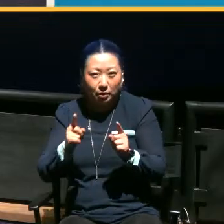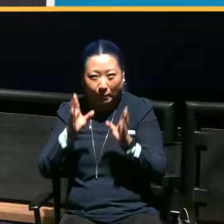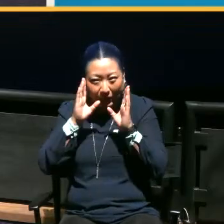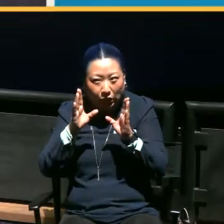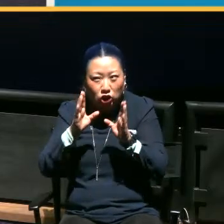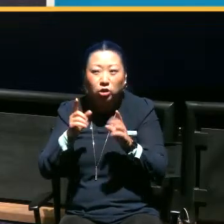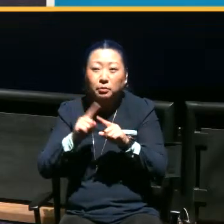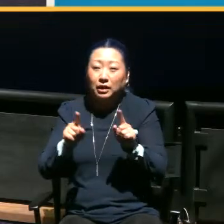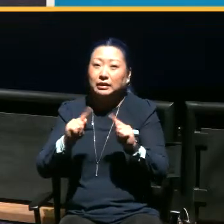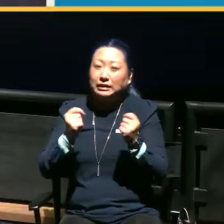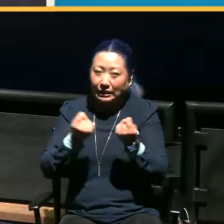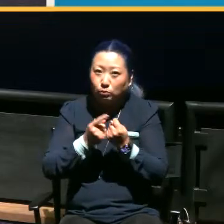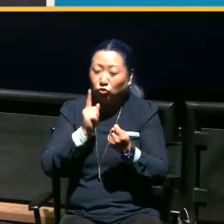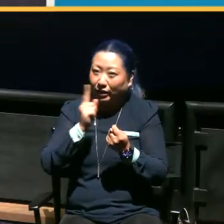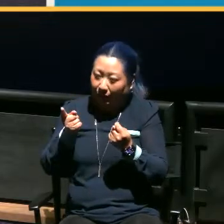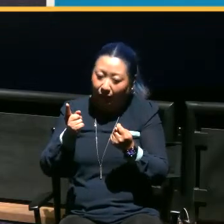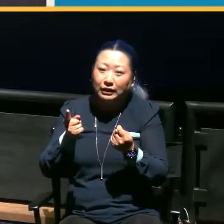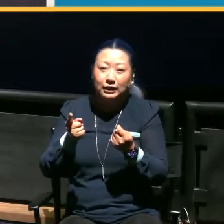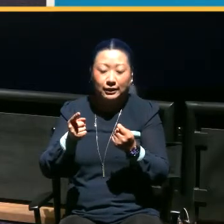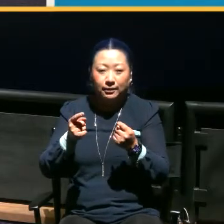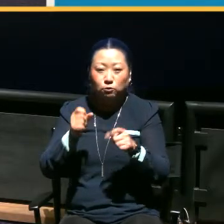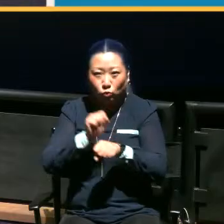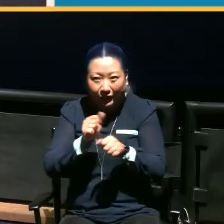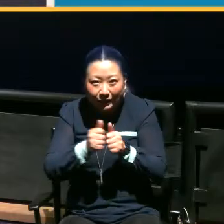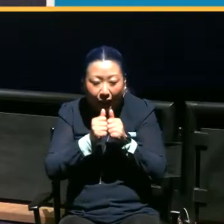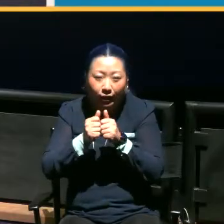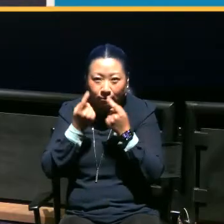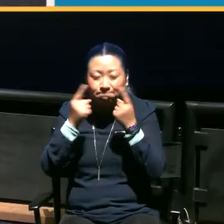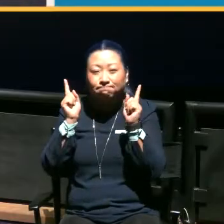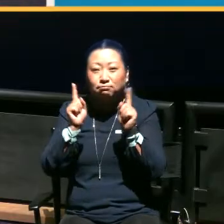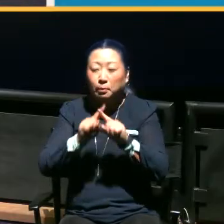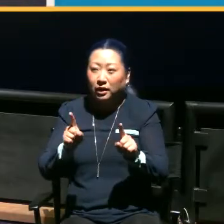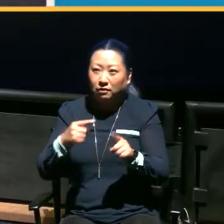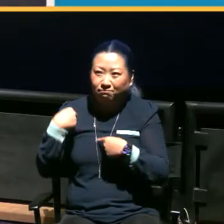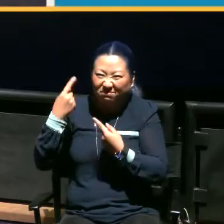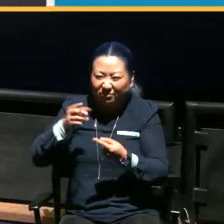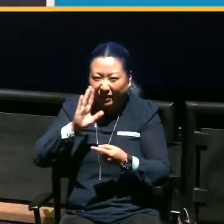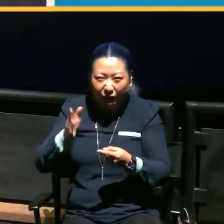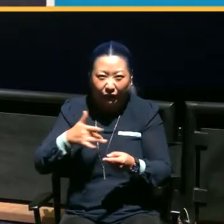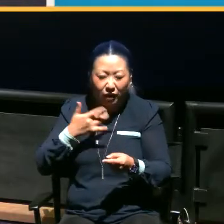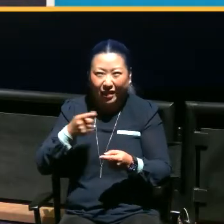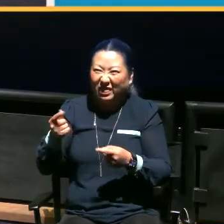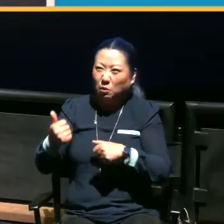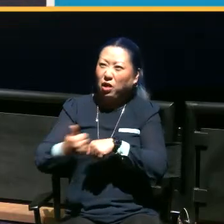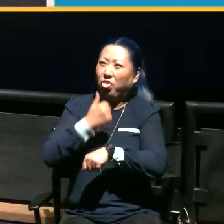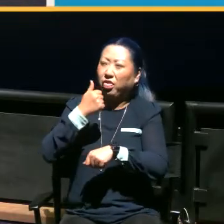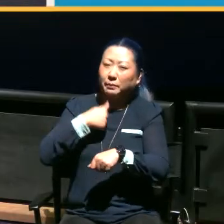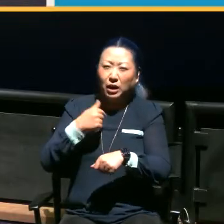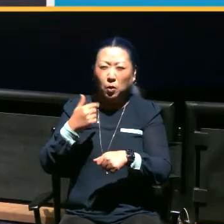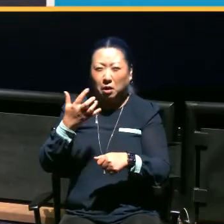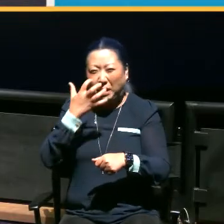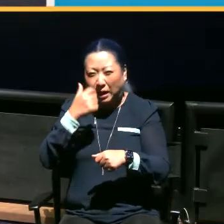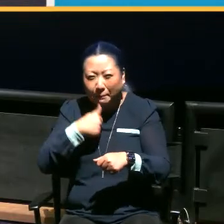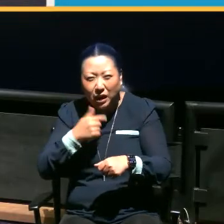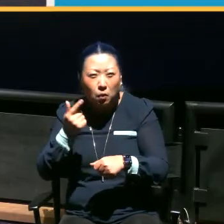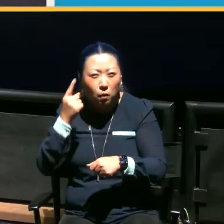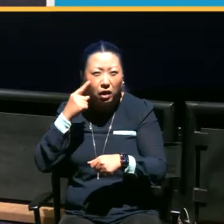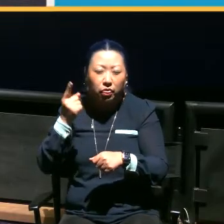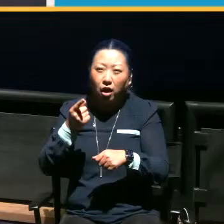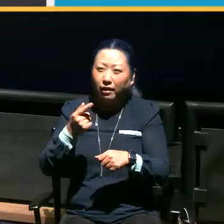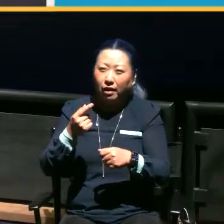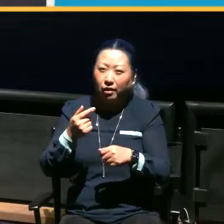through. And there was never a moment that I felt like I was going to be blamed or thrown under the bus. And I knew